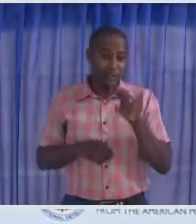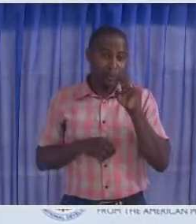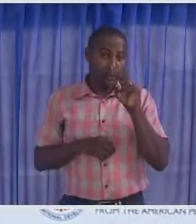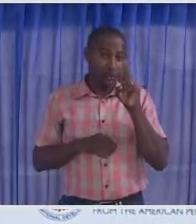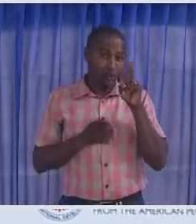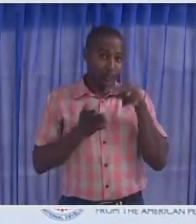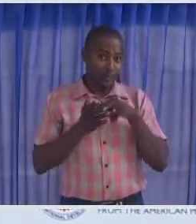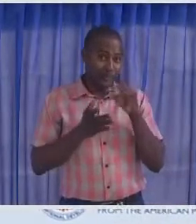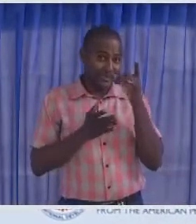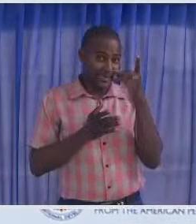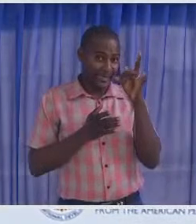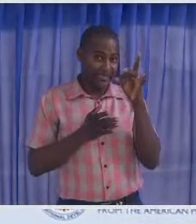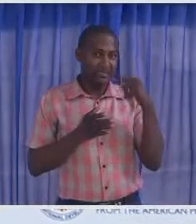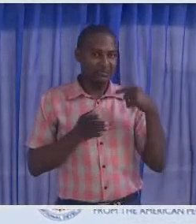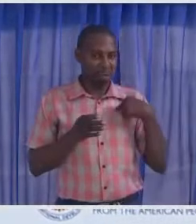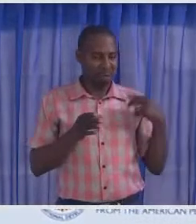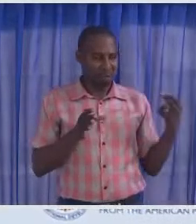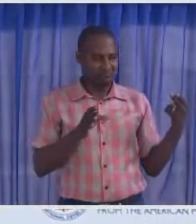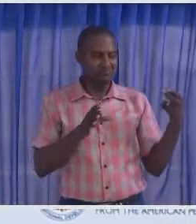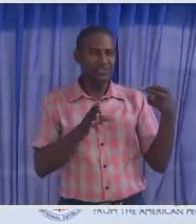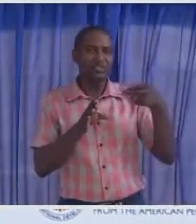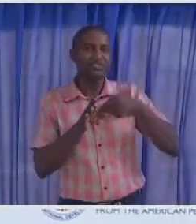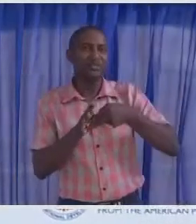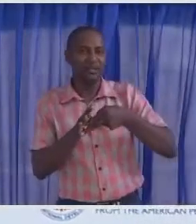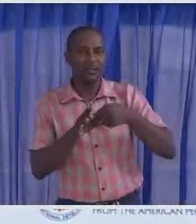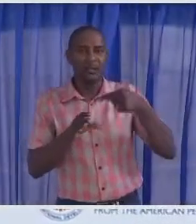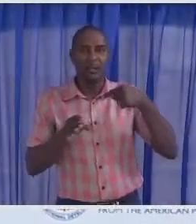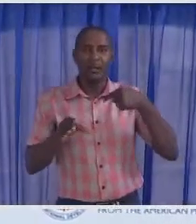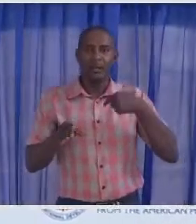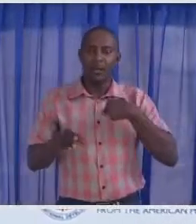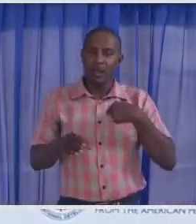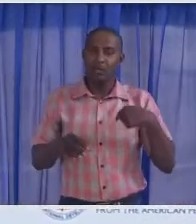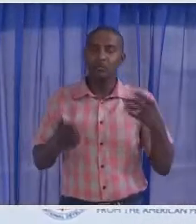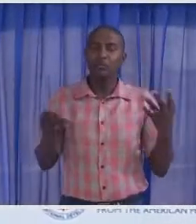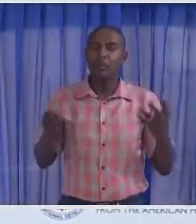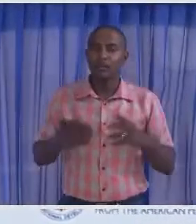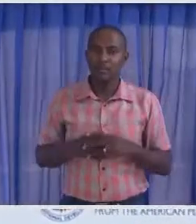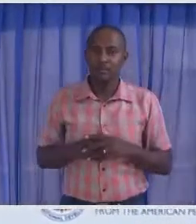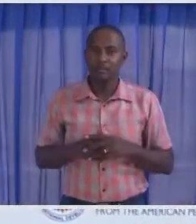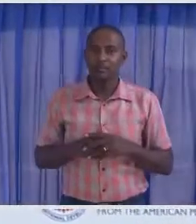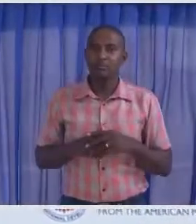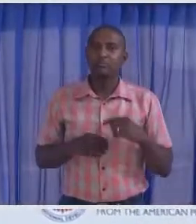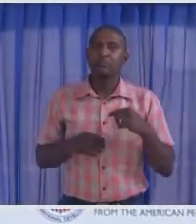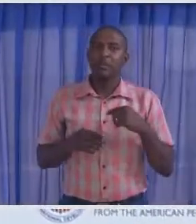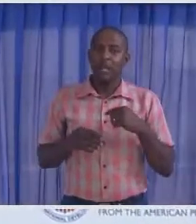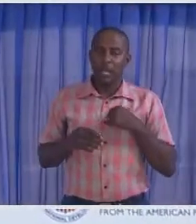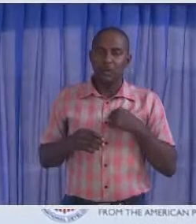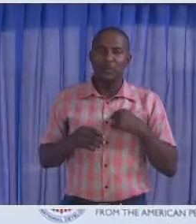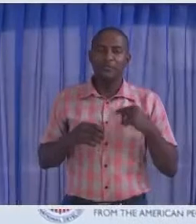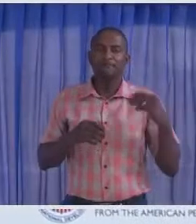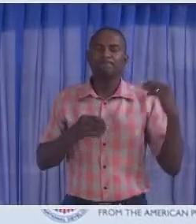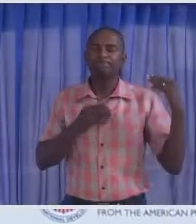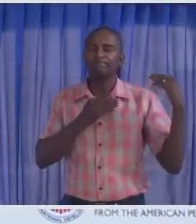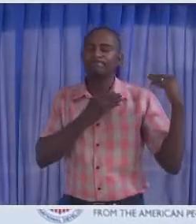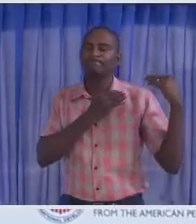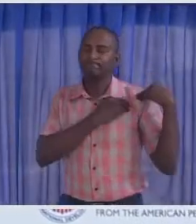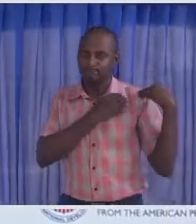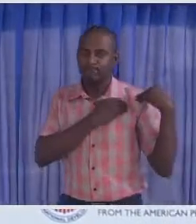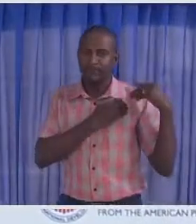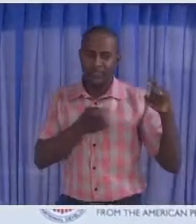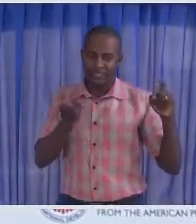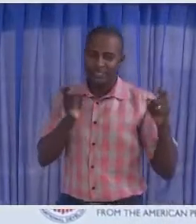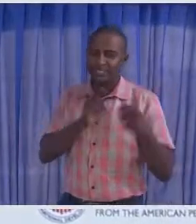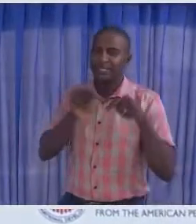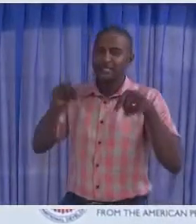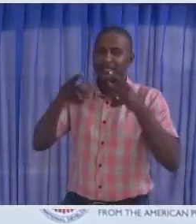2018, I came on board and I was mandated to transition this place. I have